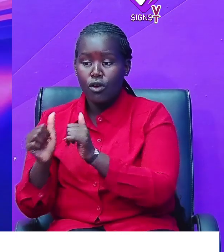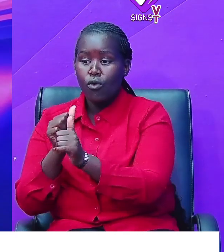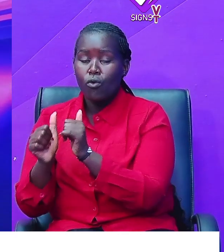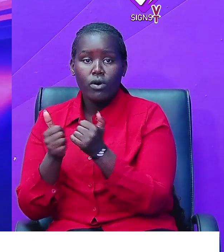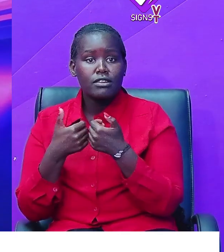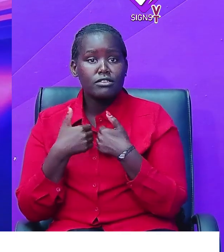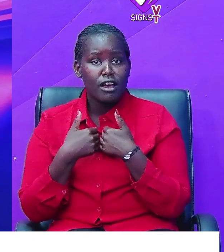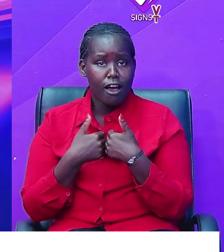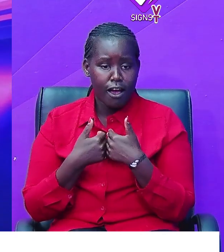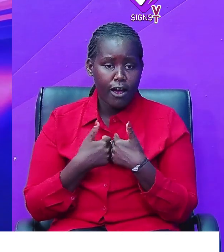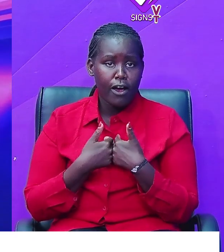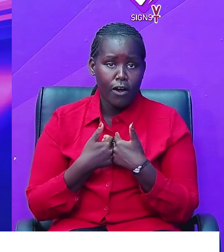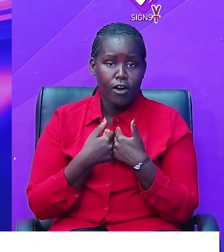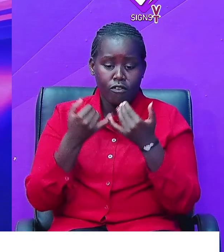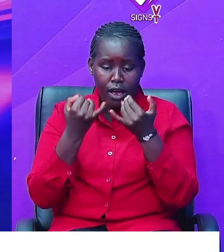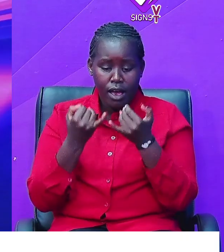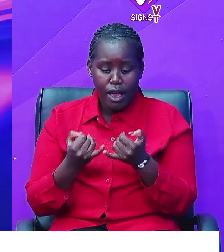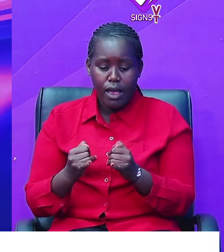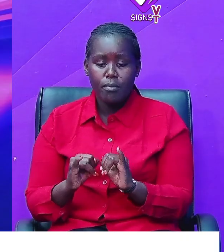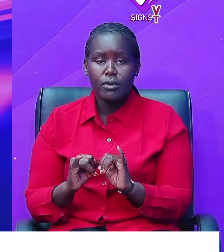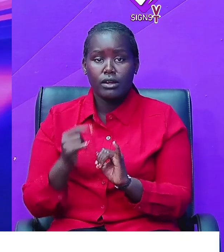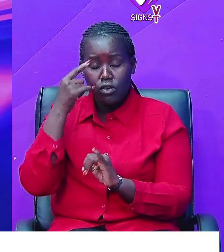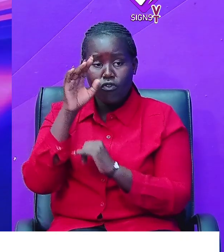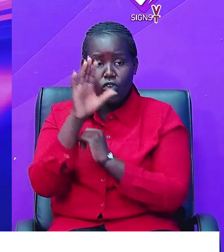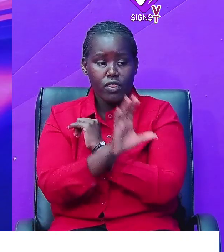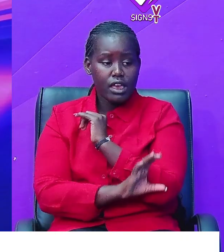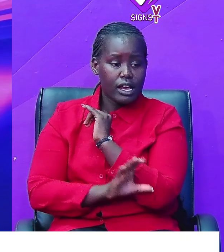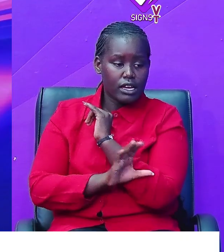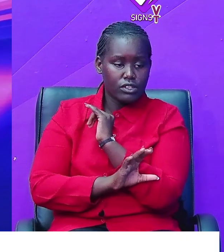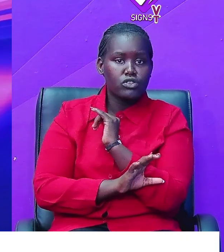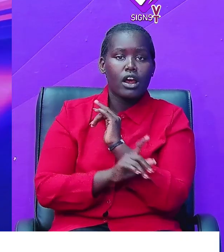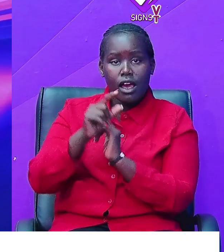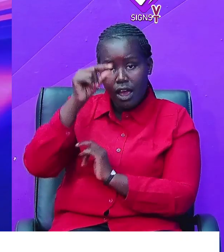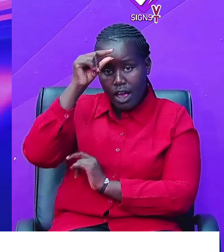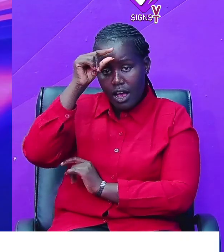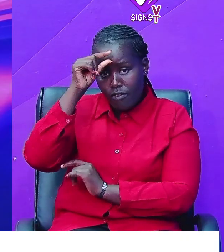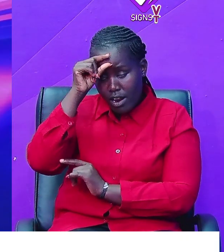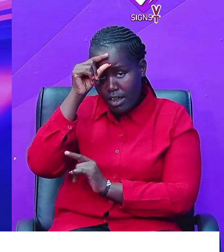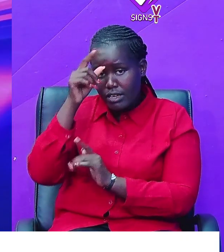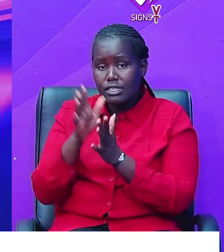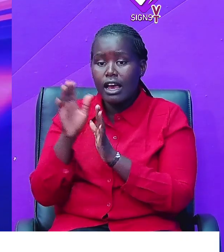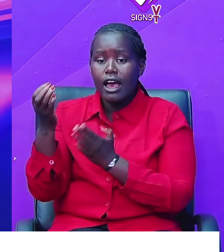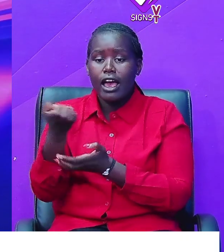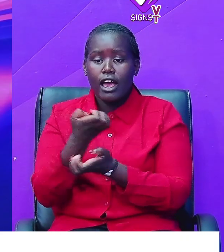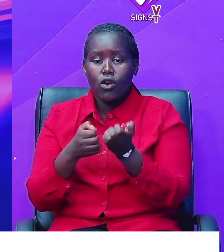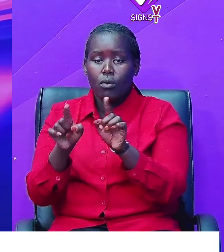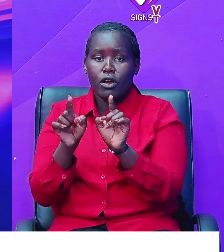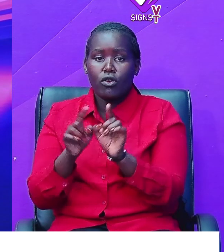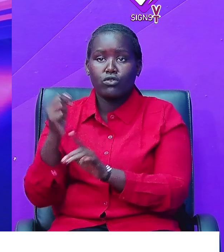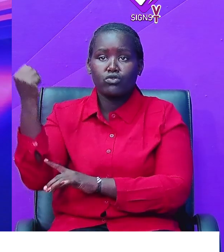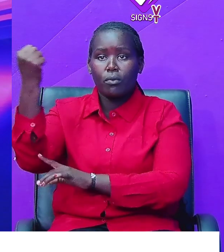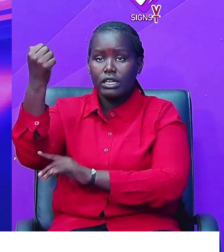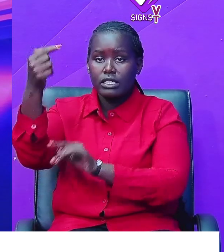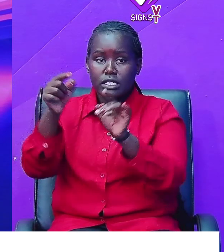carry far-reach implications for the country's governance, economy, and politics.